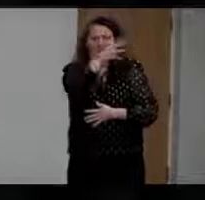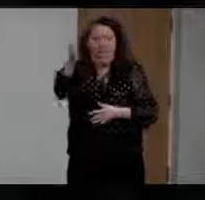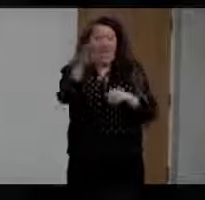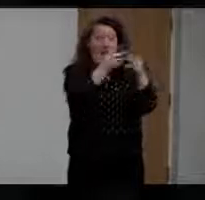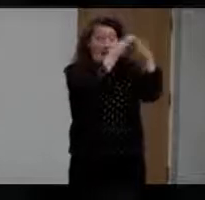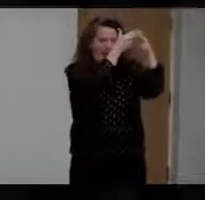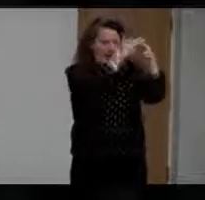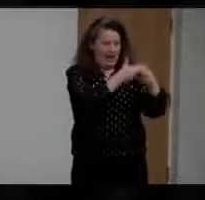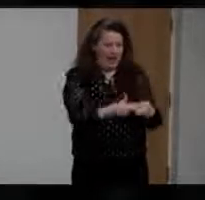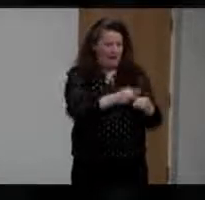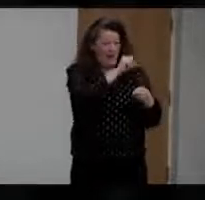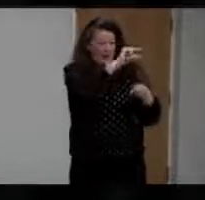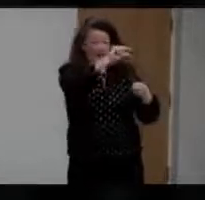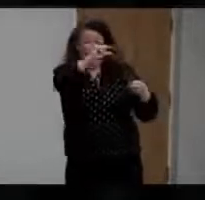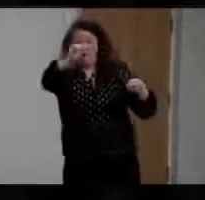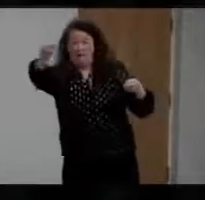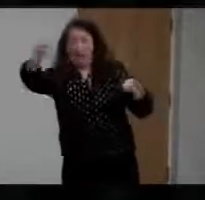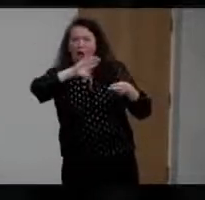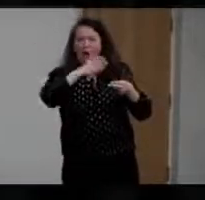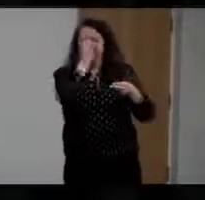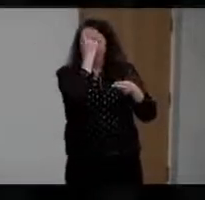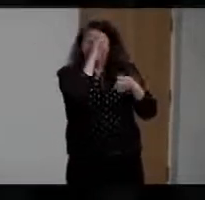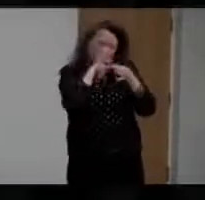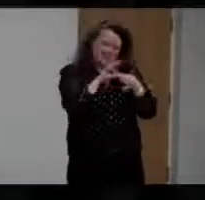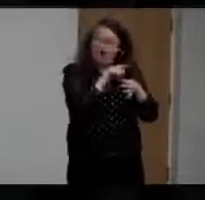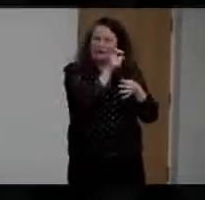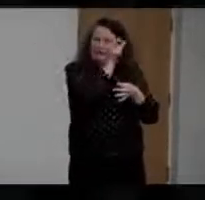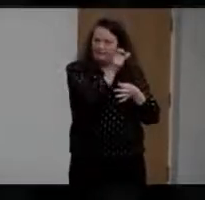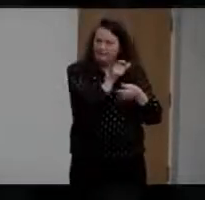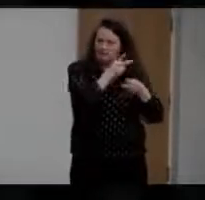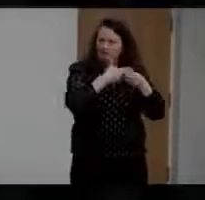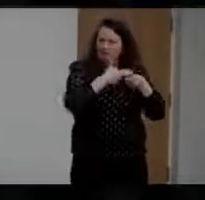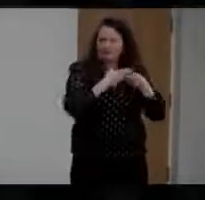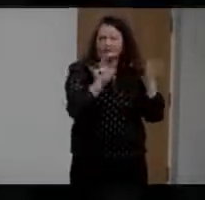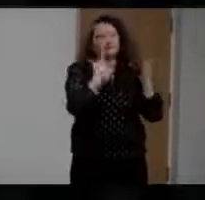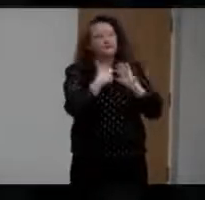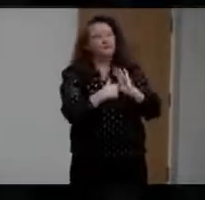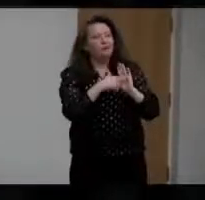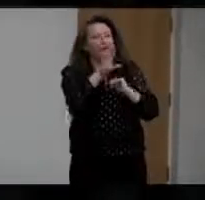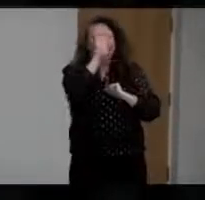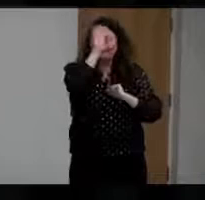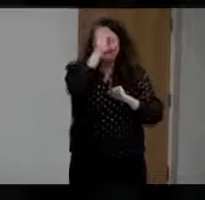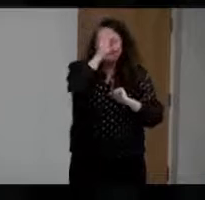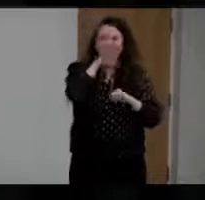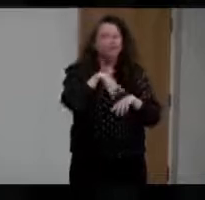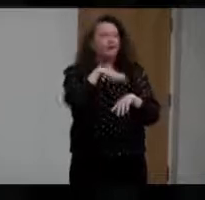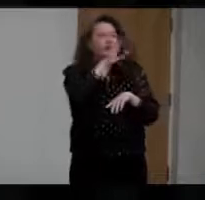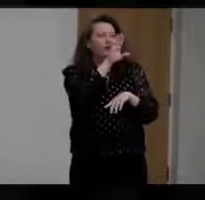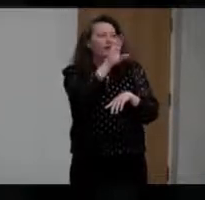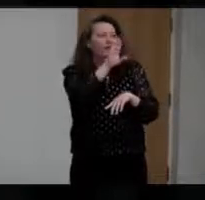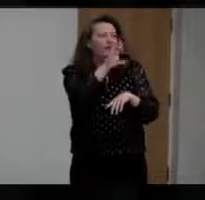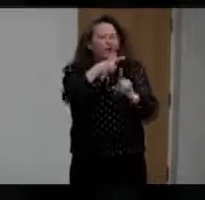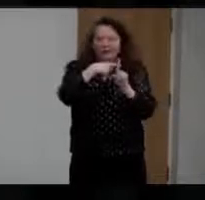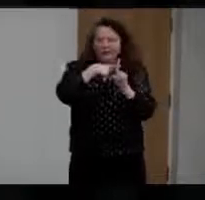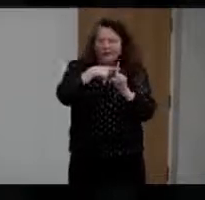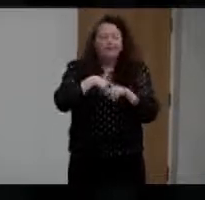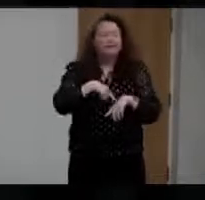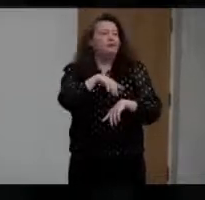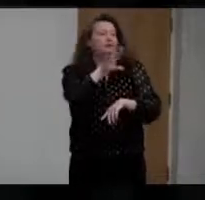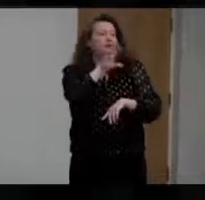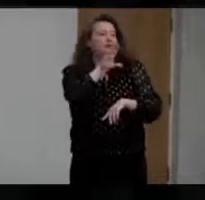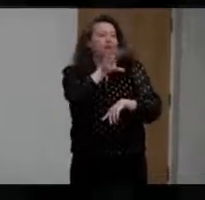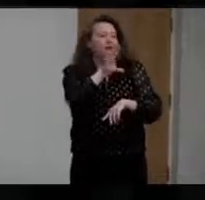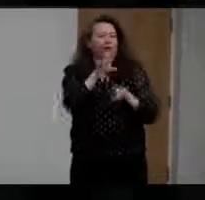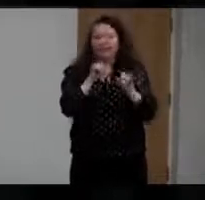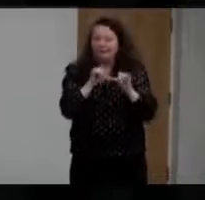are all the things we measure about their patients, their body temperature, when they had medications, how big their tumor is. And you would go to them and say, I want